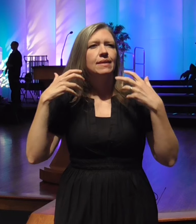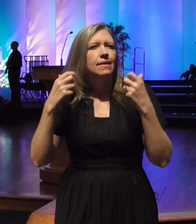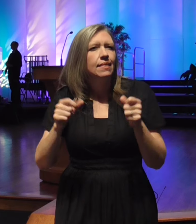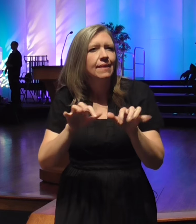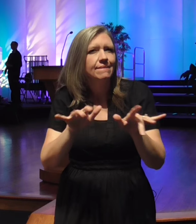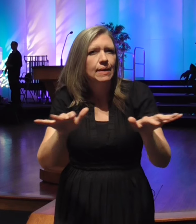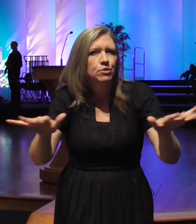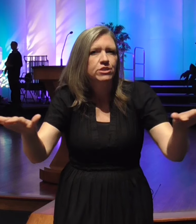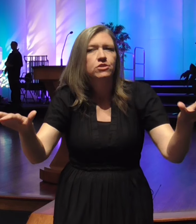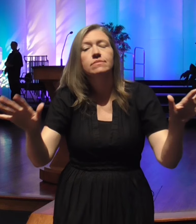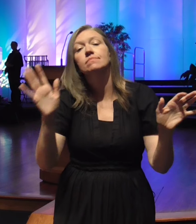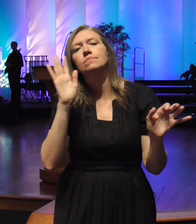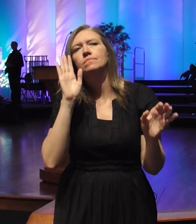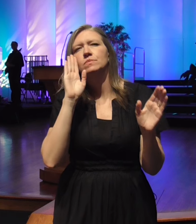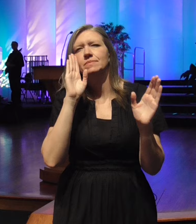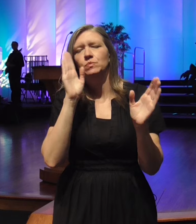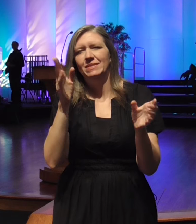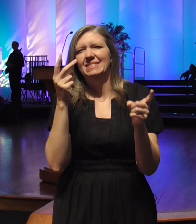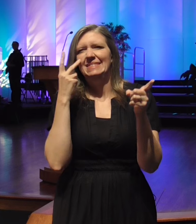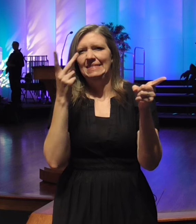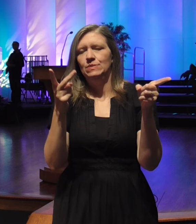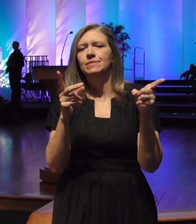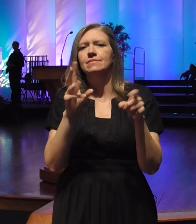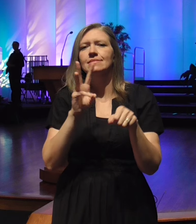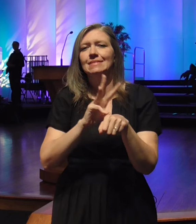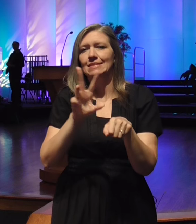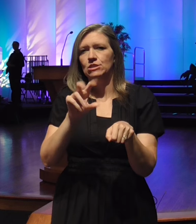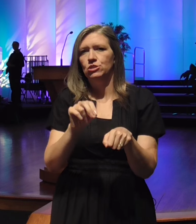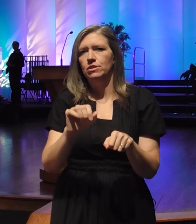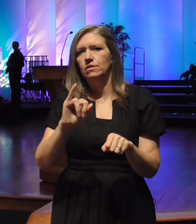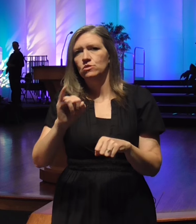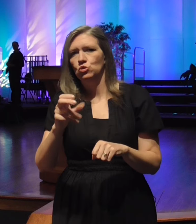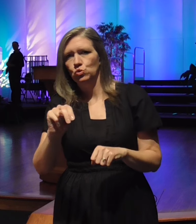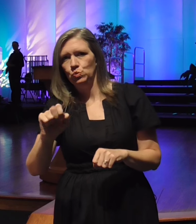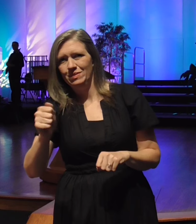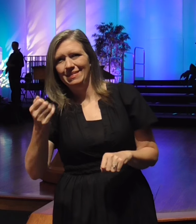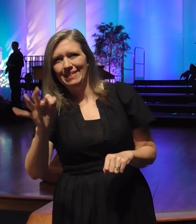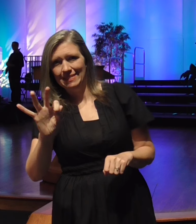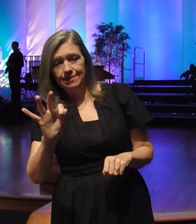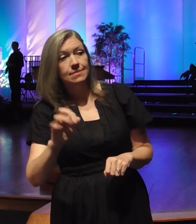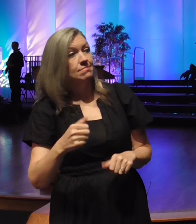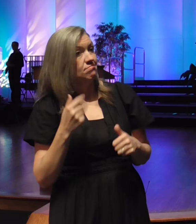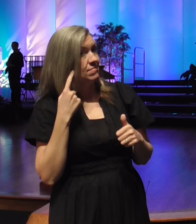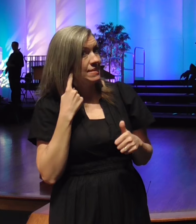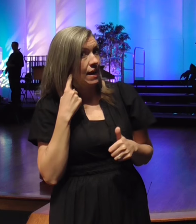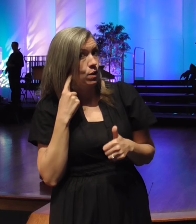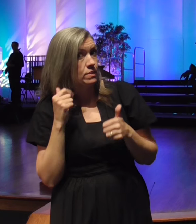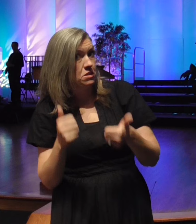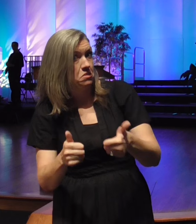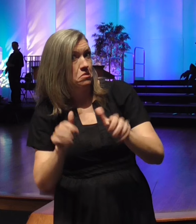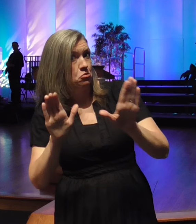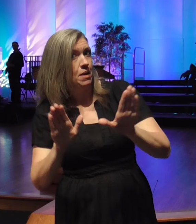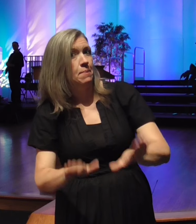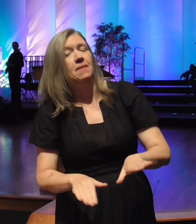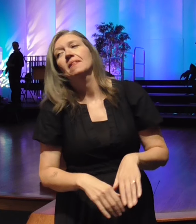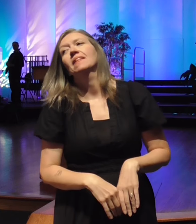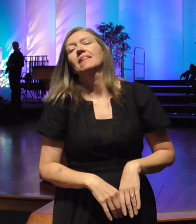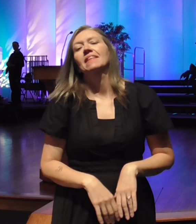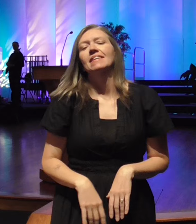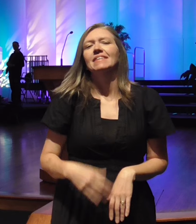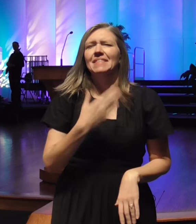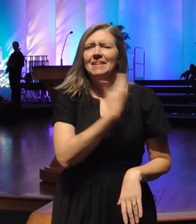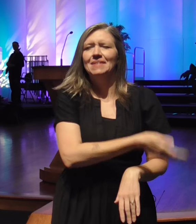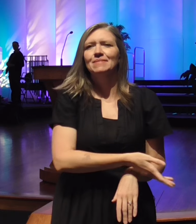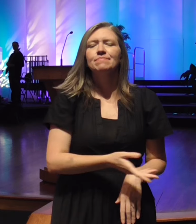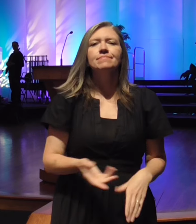ankh. I hope you'll come and experience the sound and the powerful healing vibration of that. Hope to see you there. It'll be 6:30,